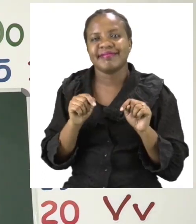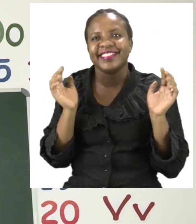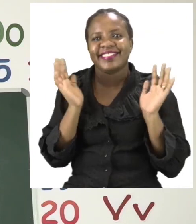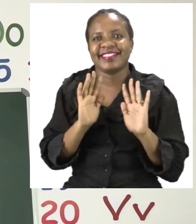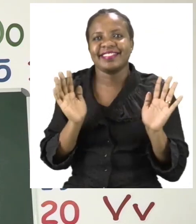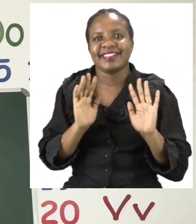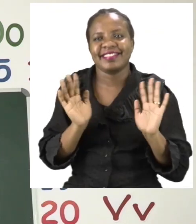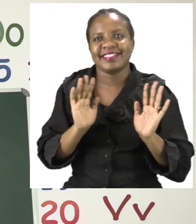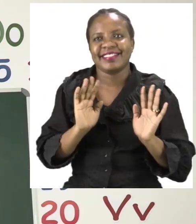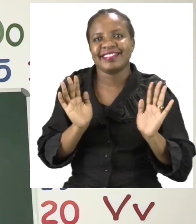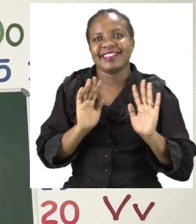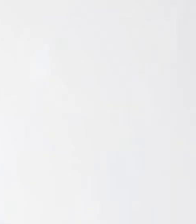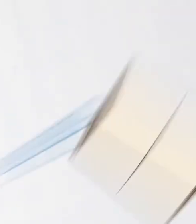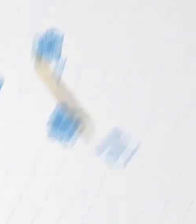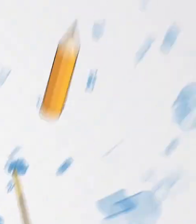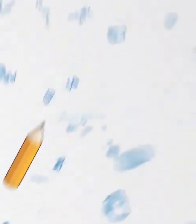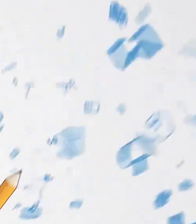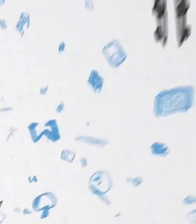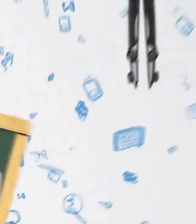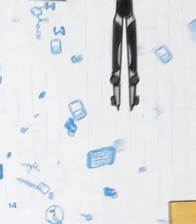and goodbye!